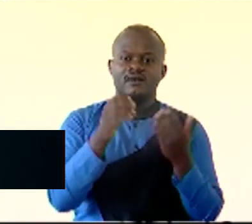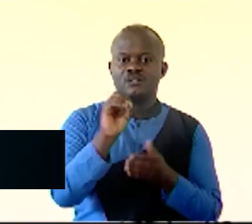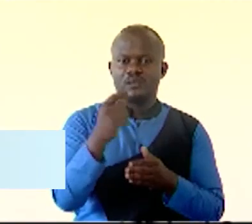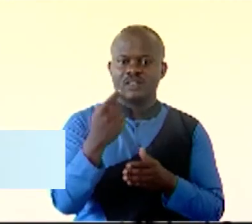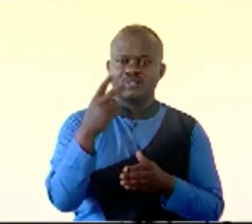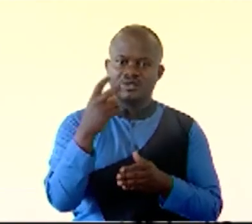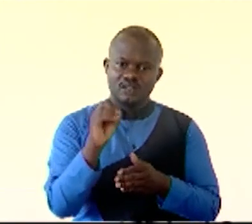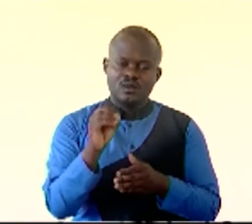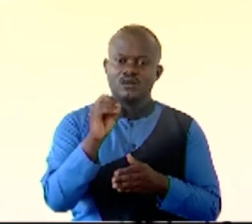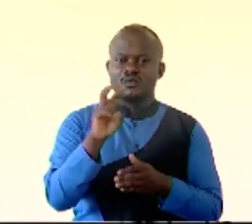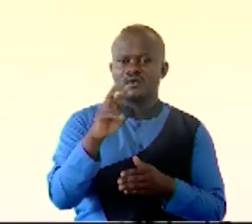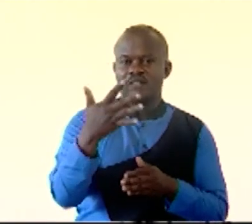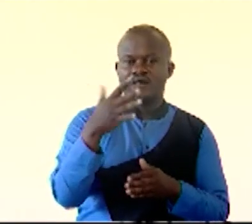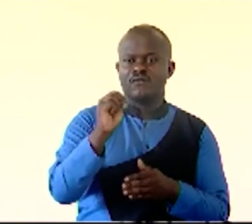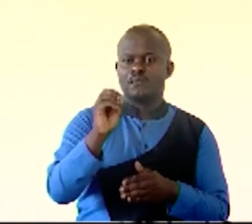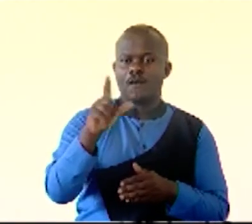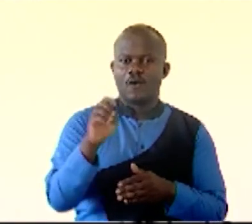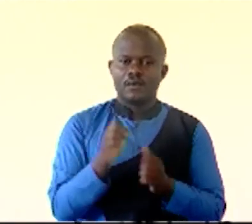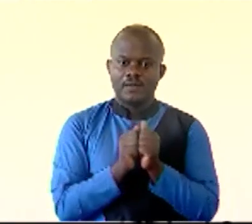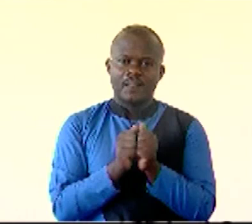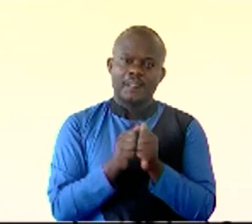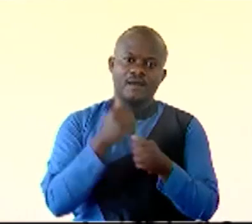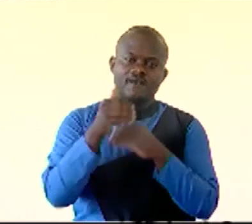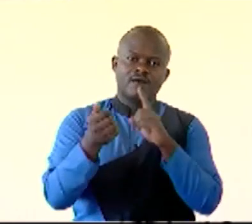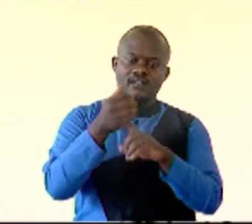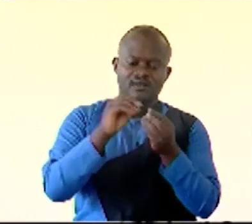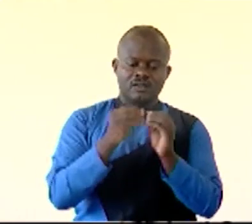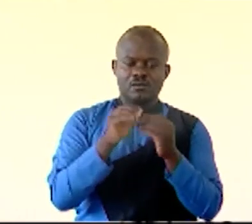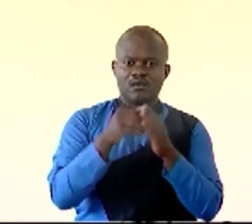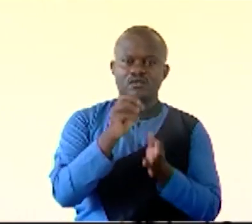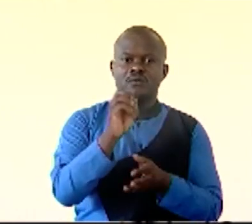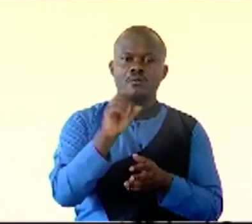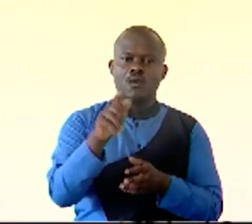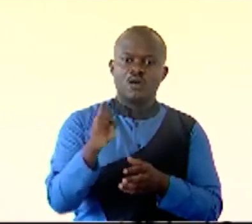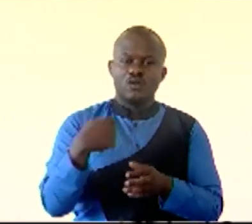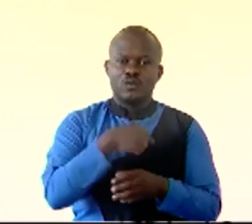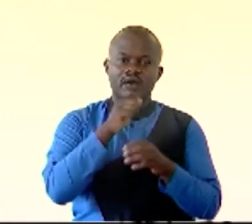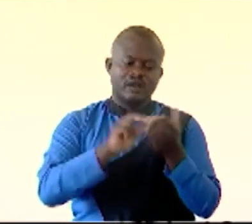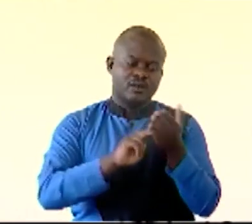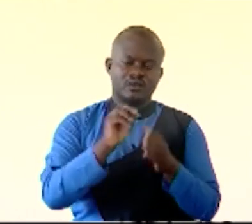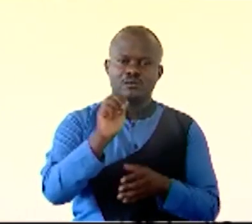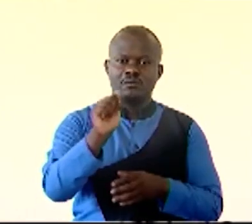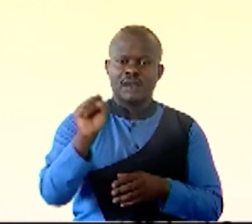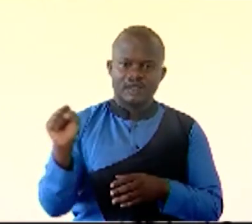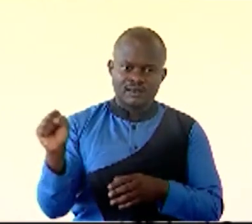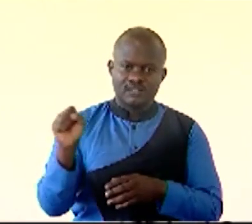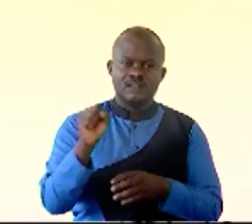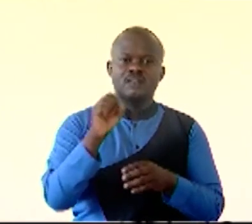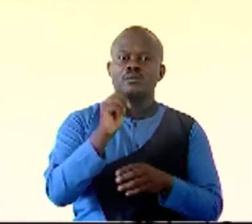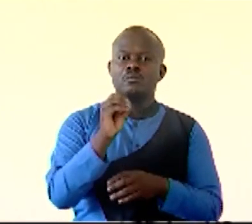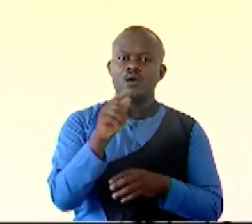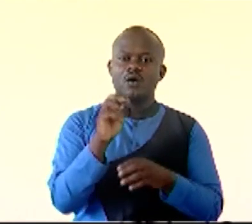0.025 mole. After getting the number of moles, you can use mass, molar mass